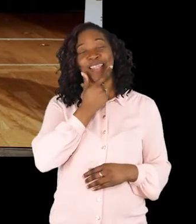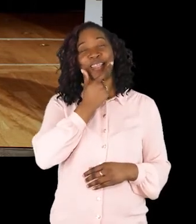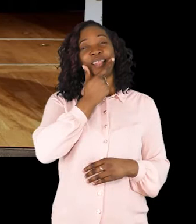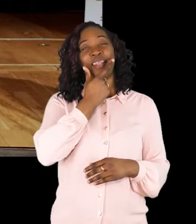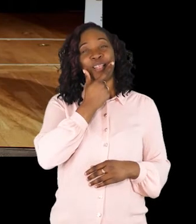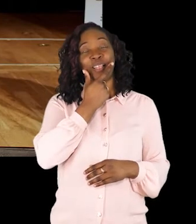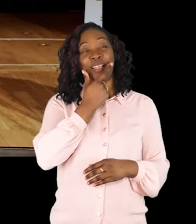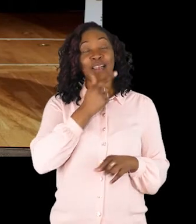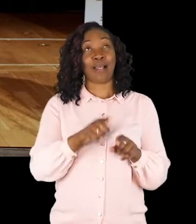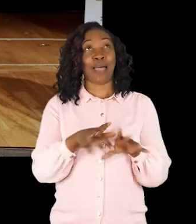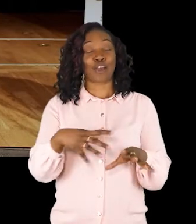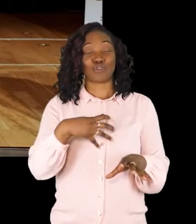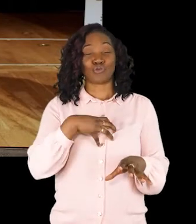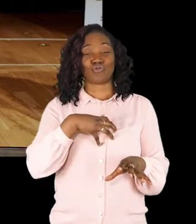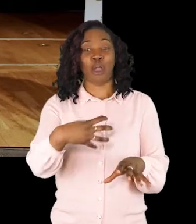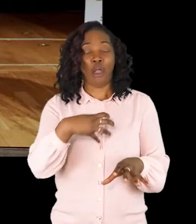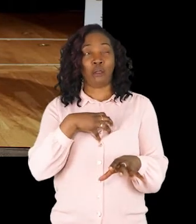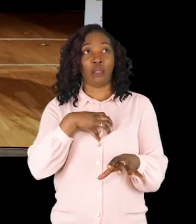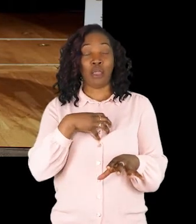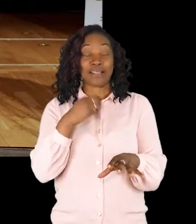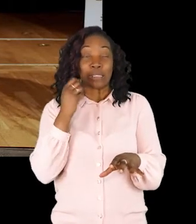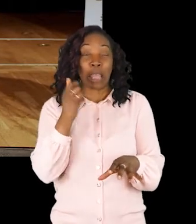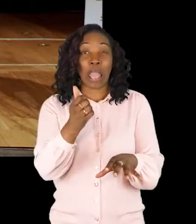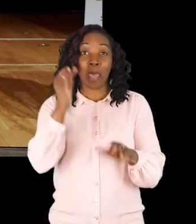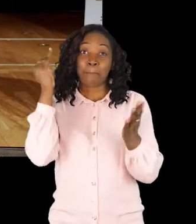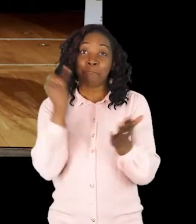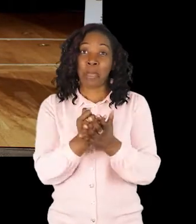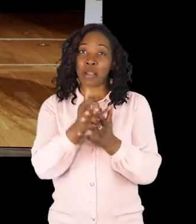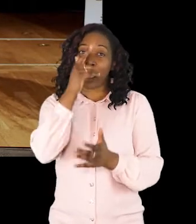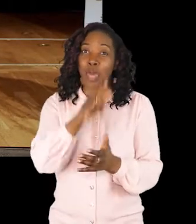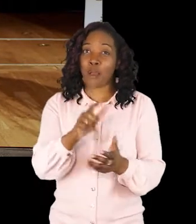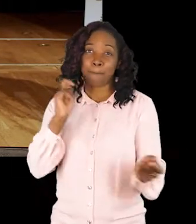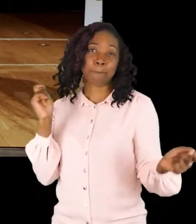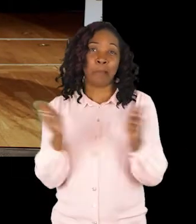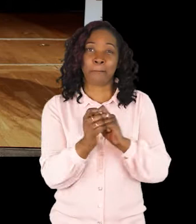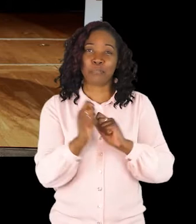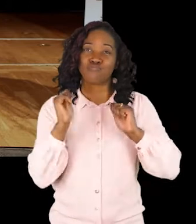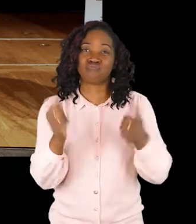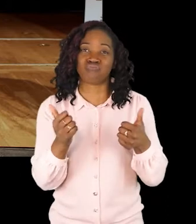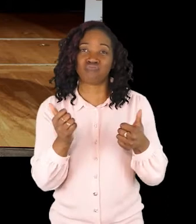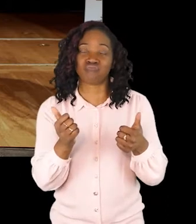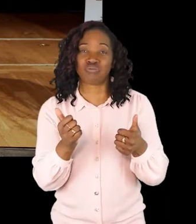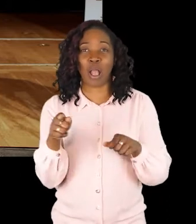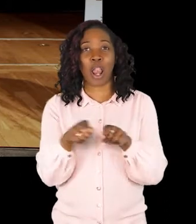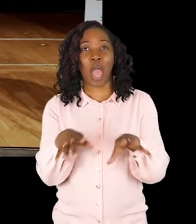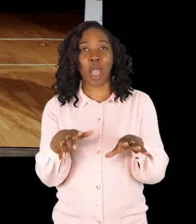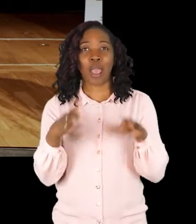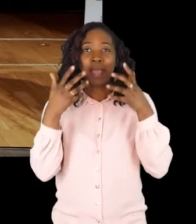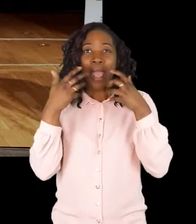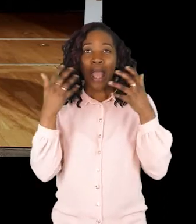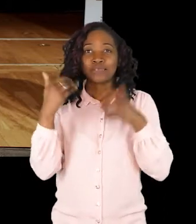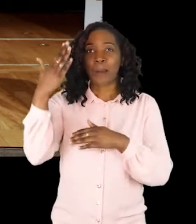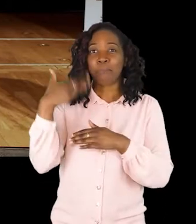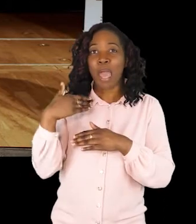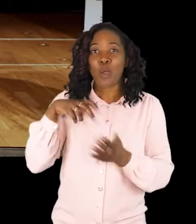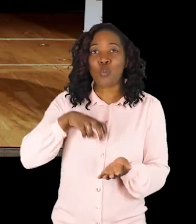Your smile was the shock of near bad luck turned good. A black cat walking the right